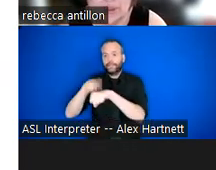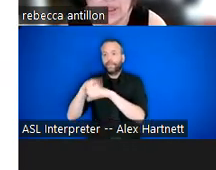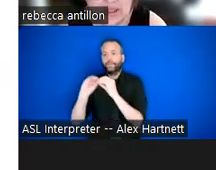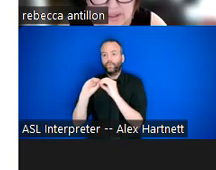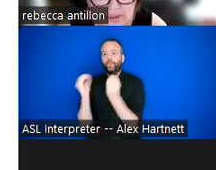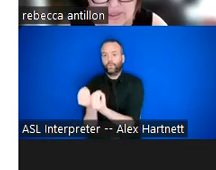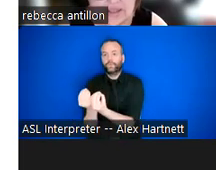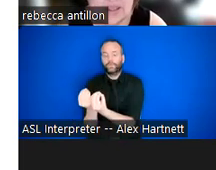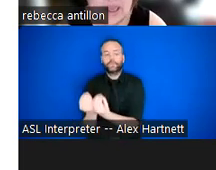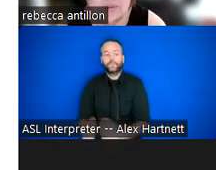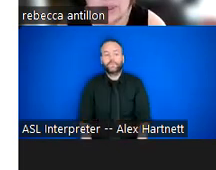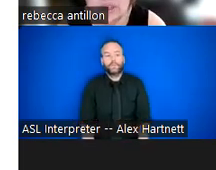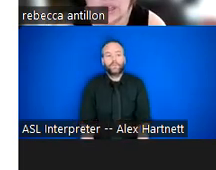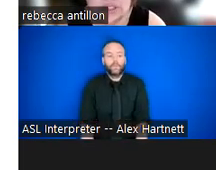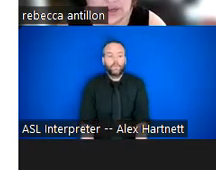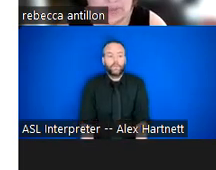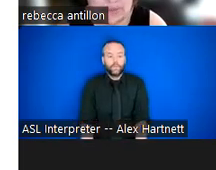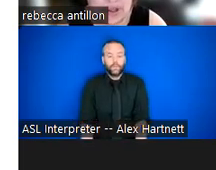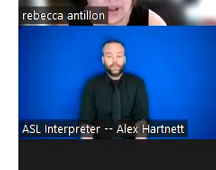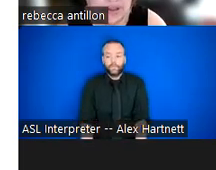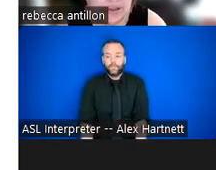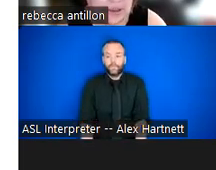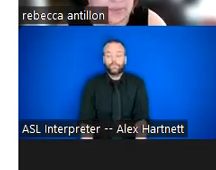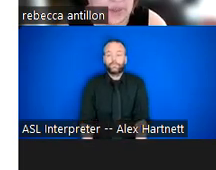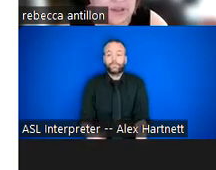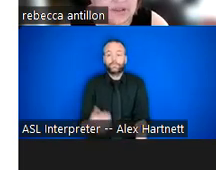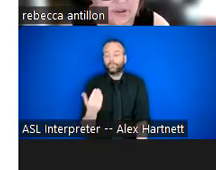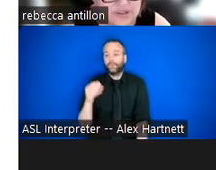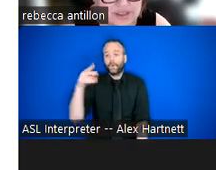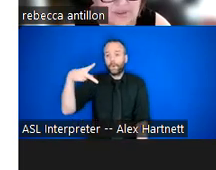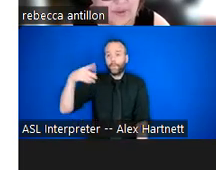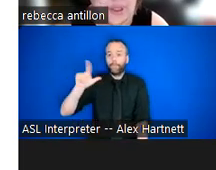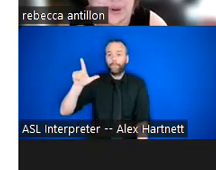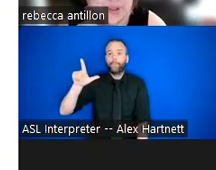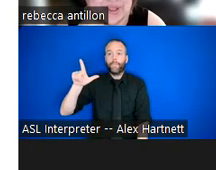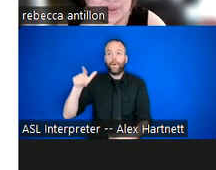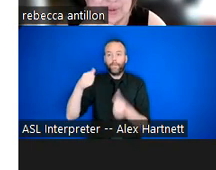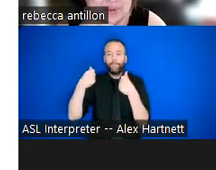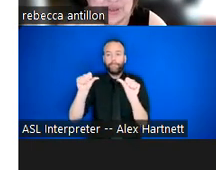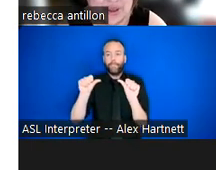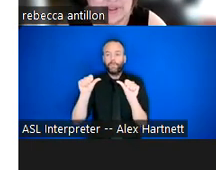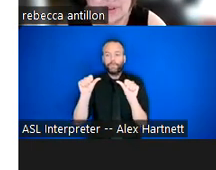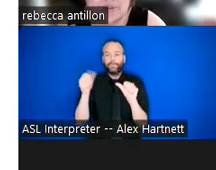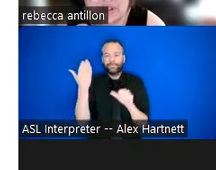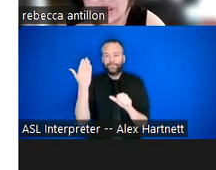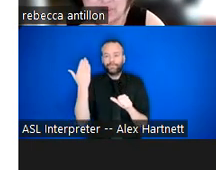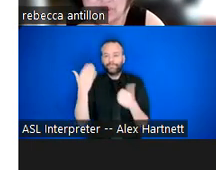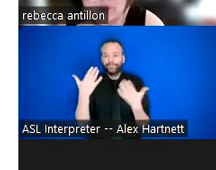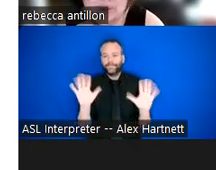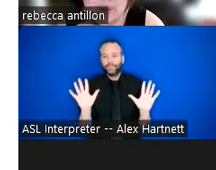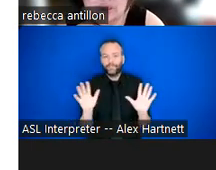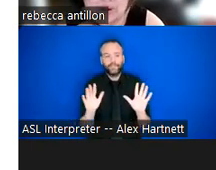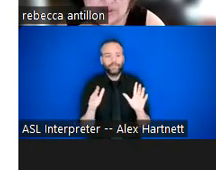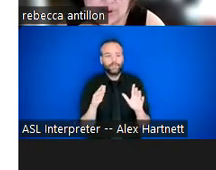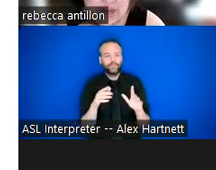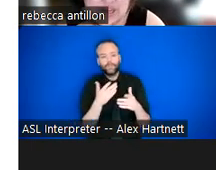are available. Some of these have been shared by Paul, so you'll see some familiar ones here, but we do have some services that are